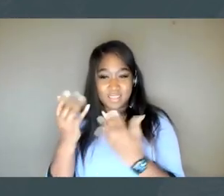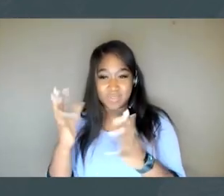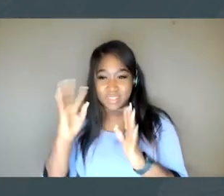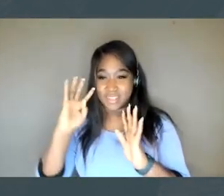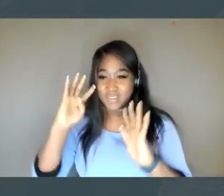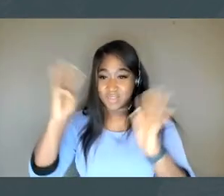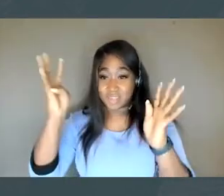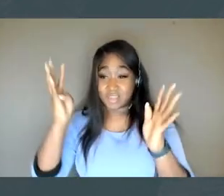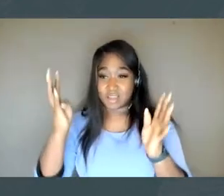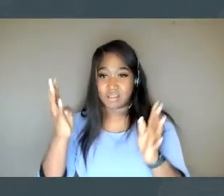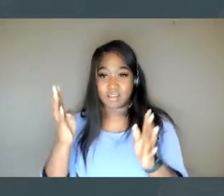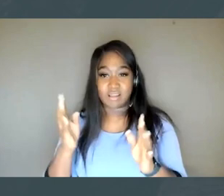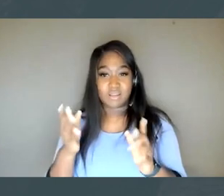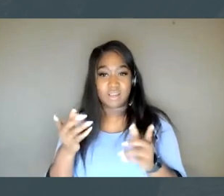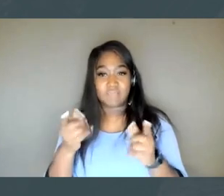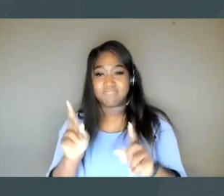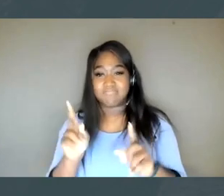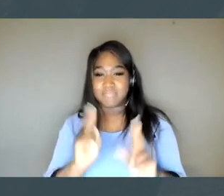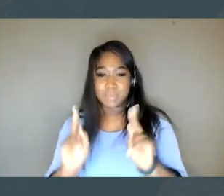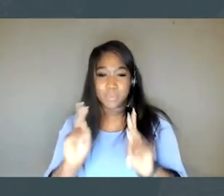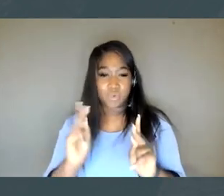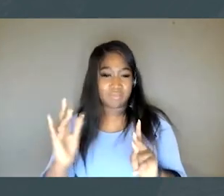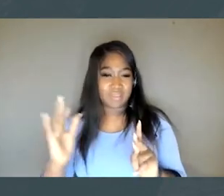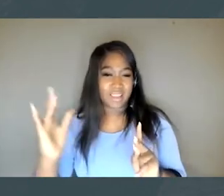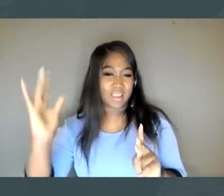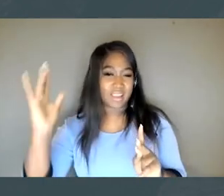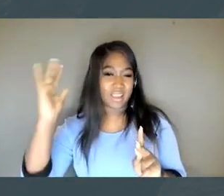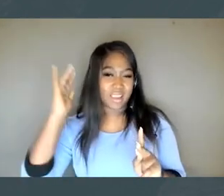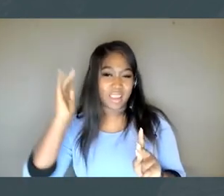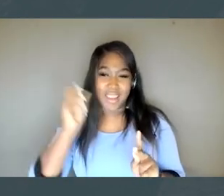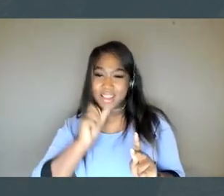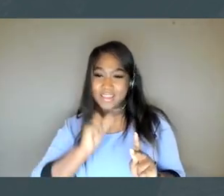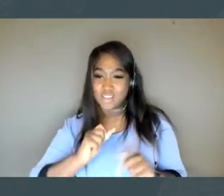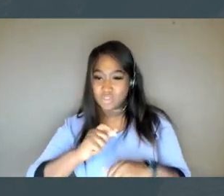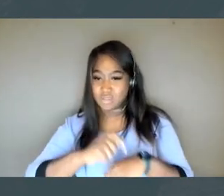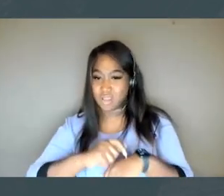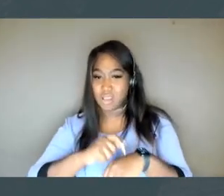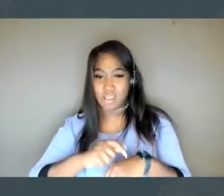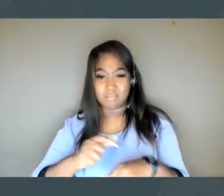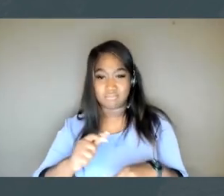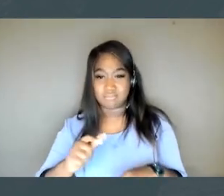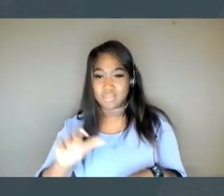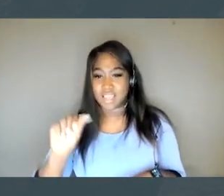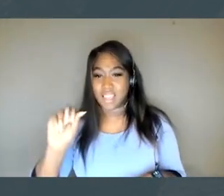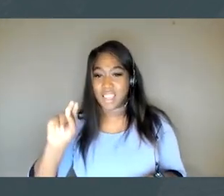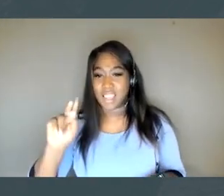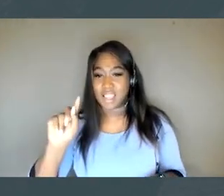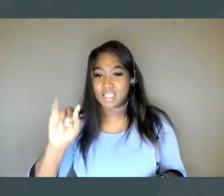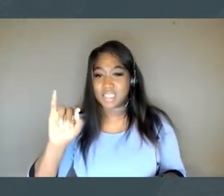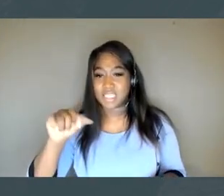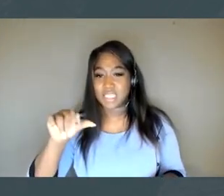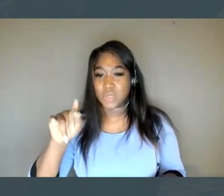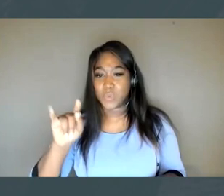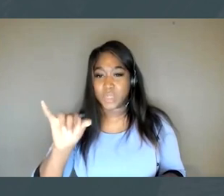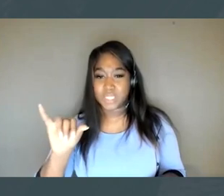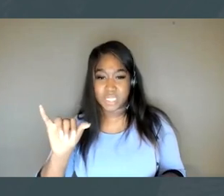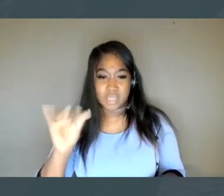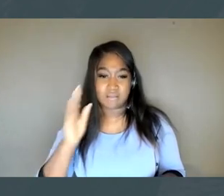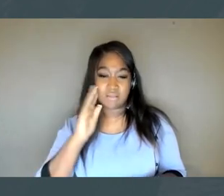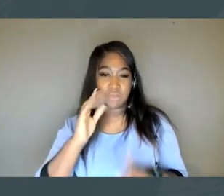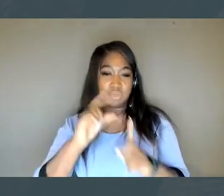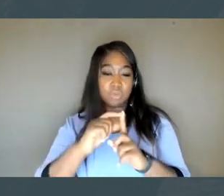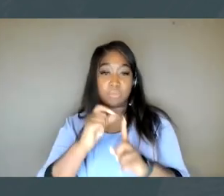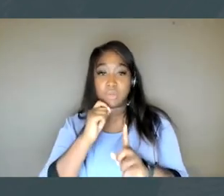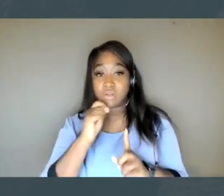the ancient times, even during antiquity, the term was not like, there was Ethiopia, for instance, for